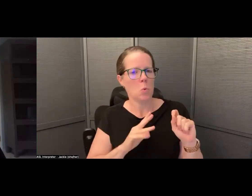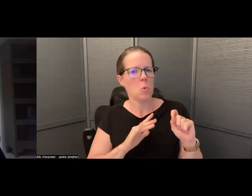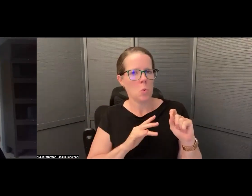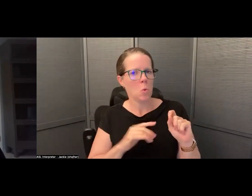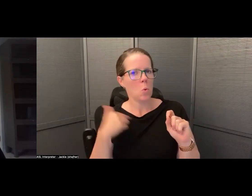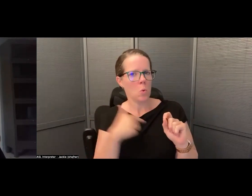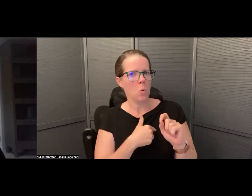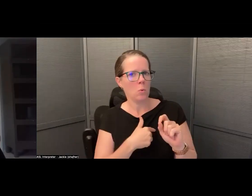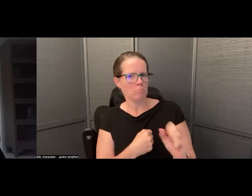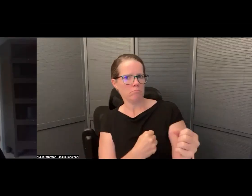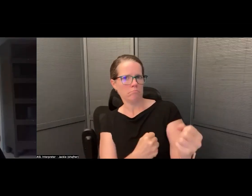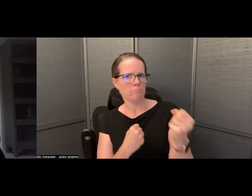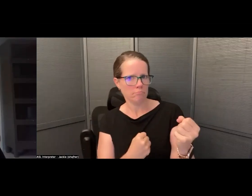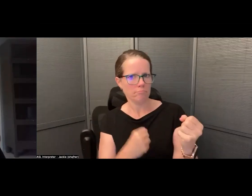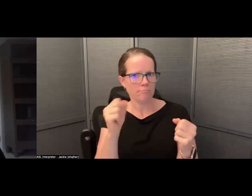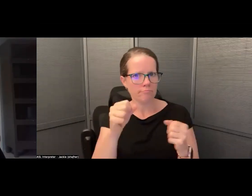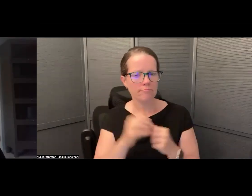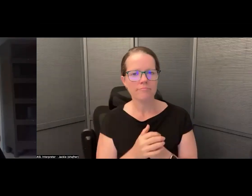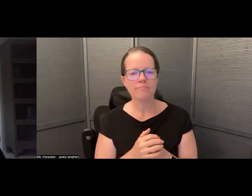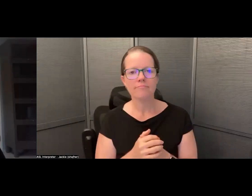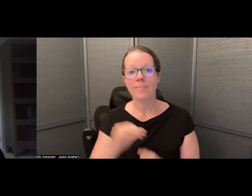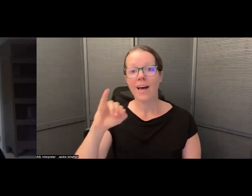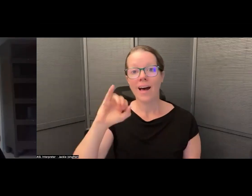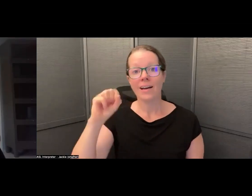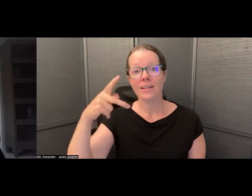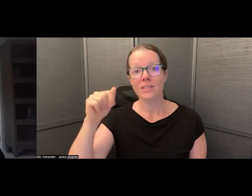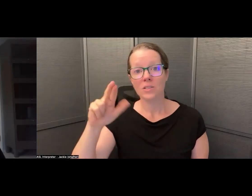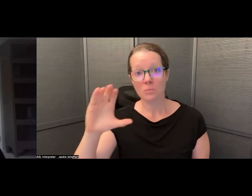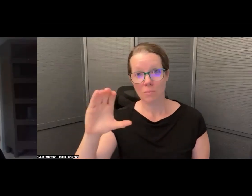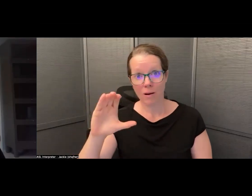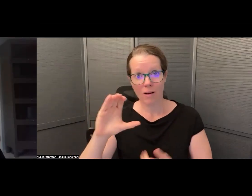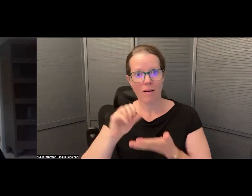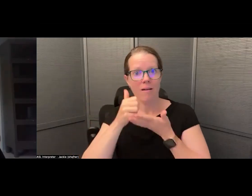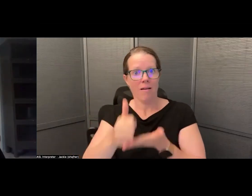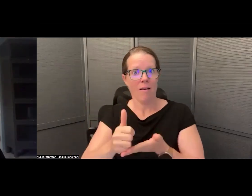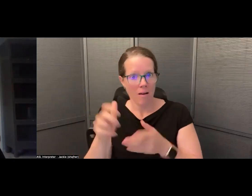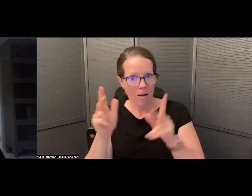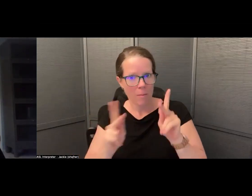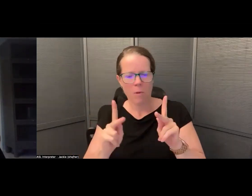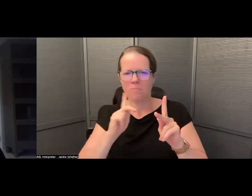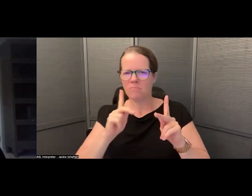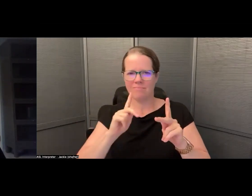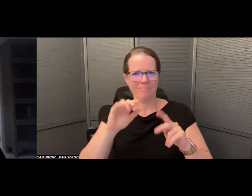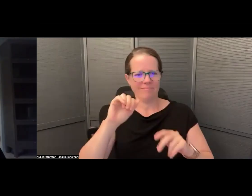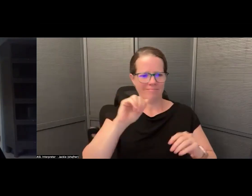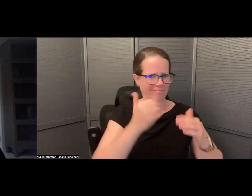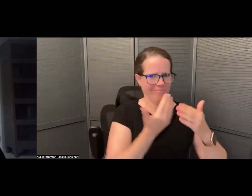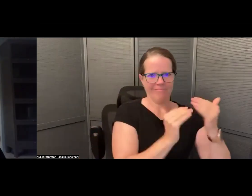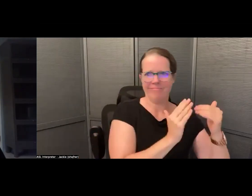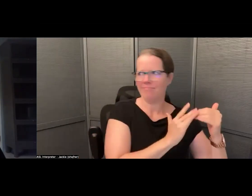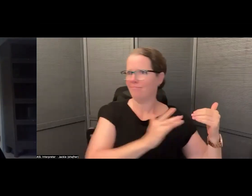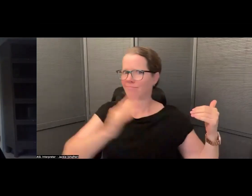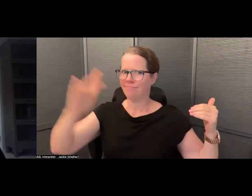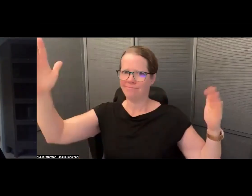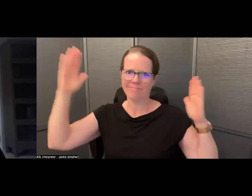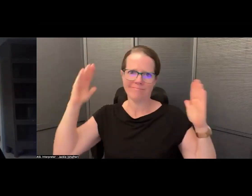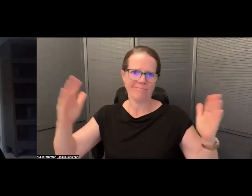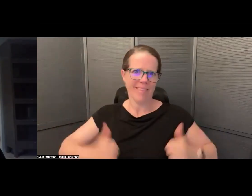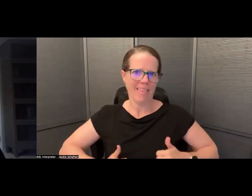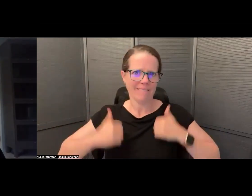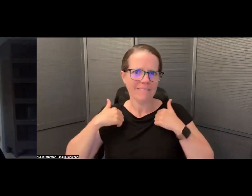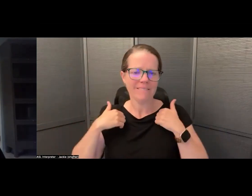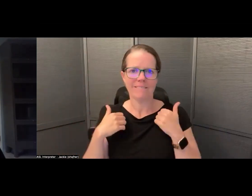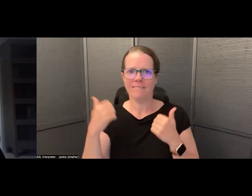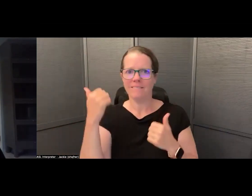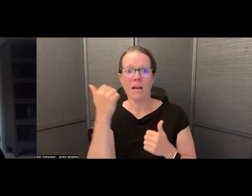the recovery and quality of life of individuals with behavioral health conditions across the lifespan. We partner with individuals,